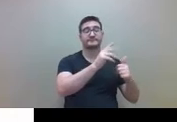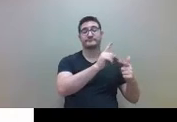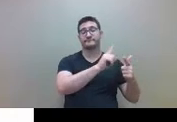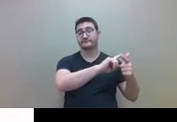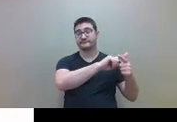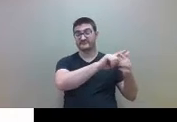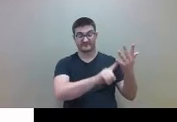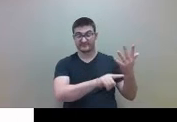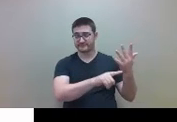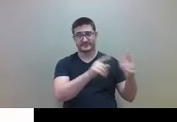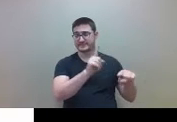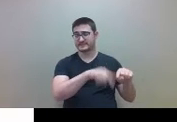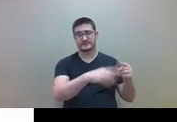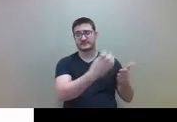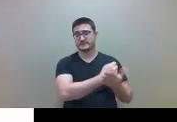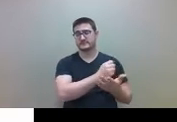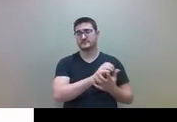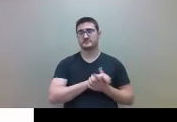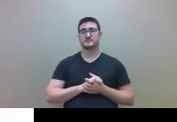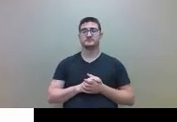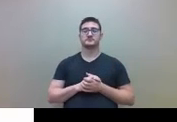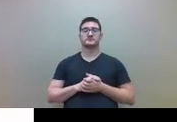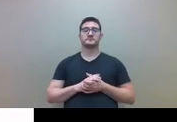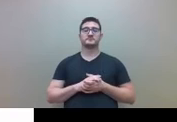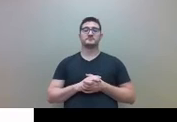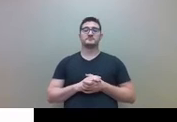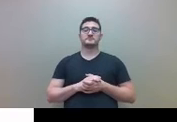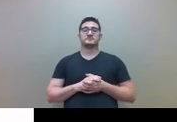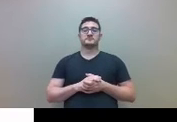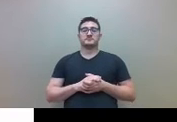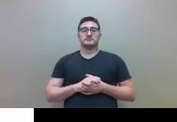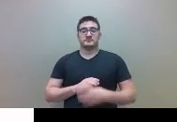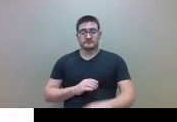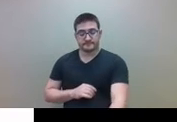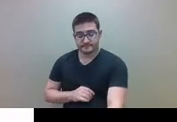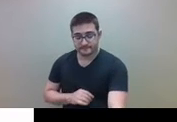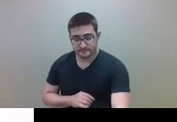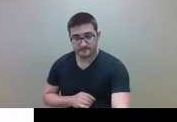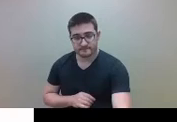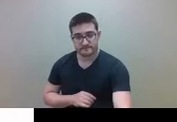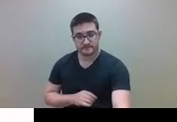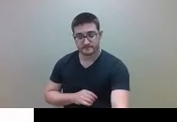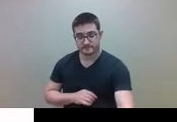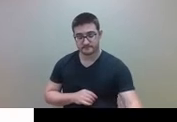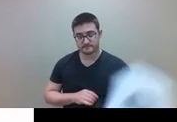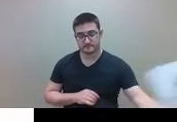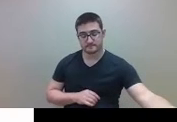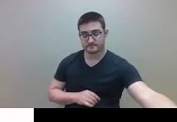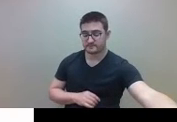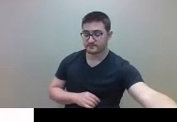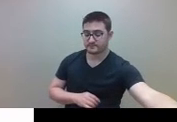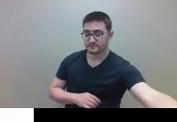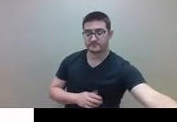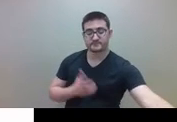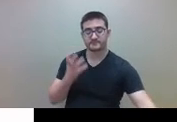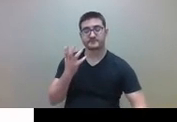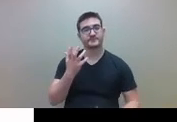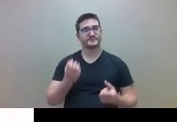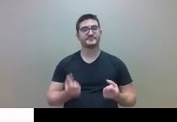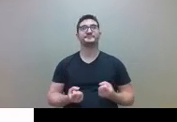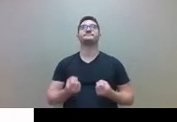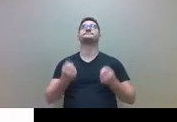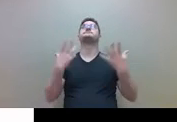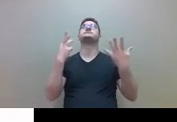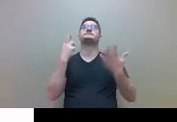Let's see. And there's so many community. So Acclaim Health obviously